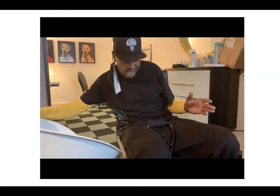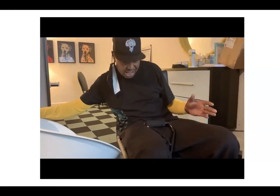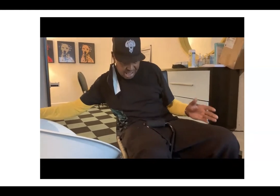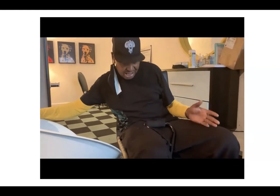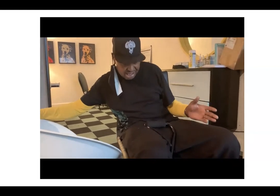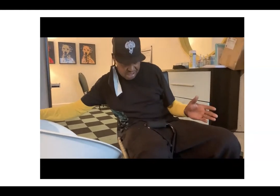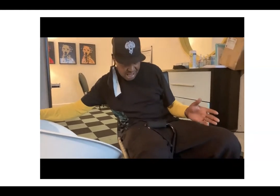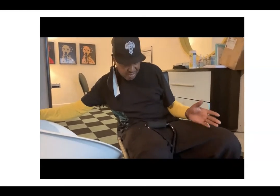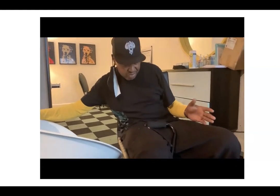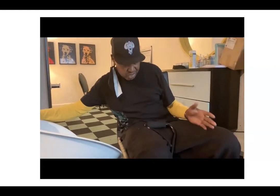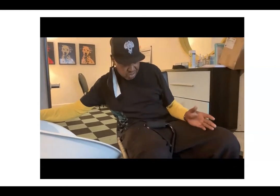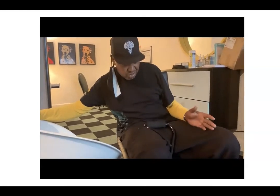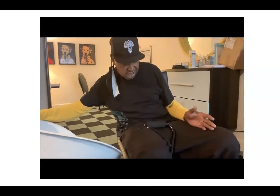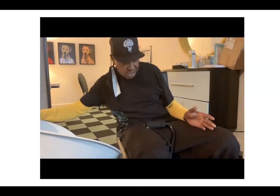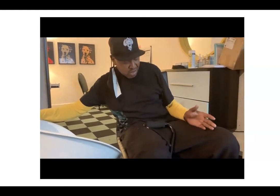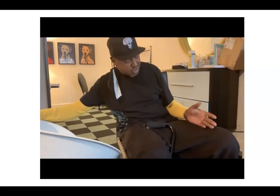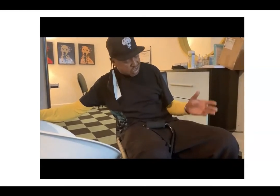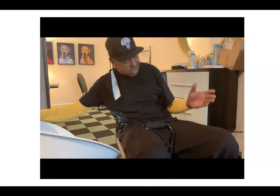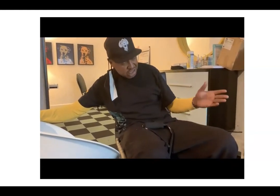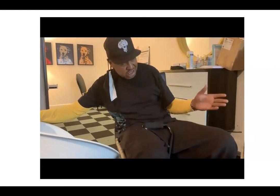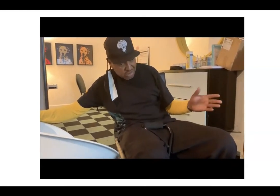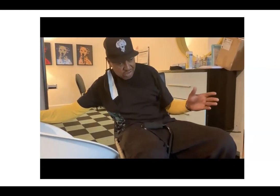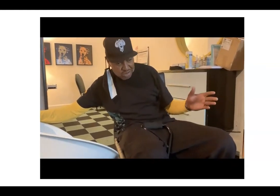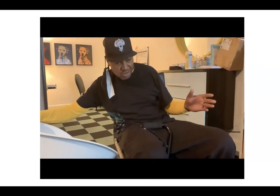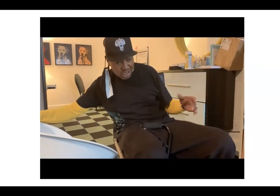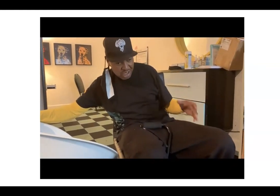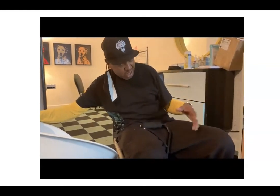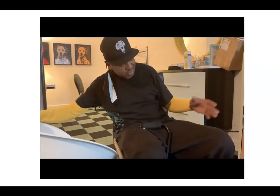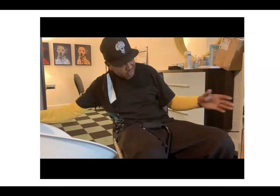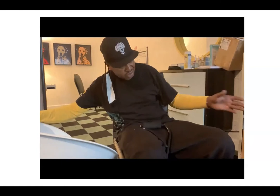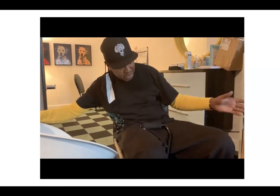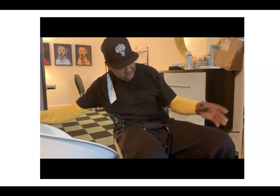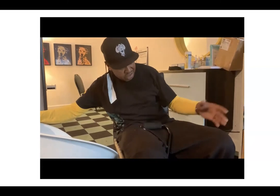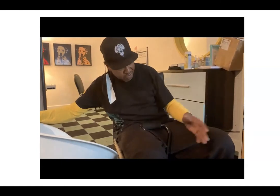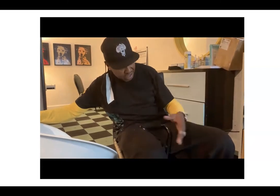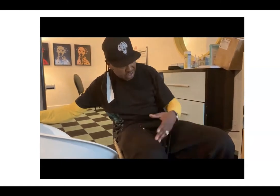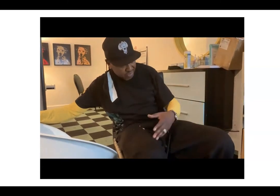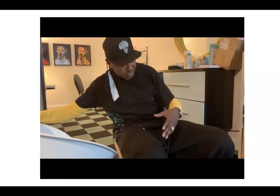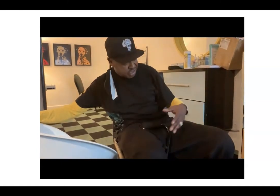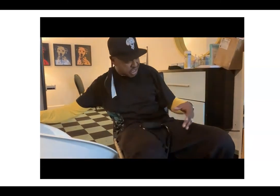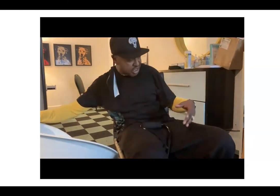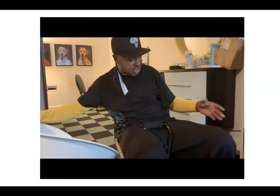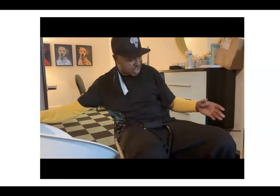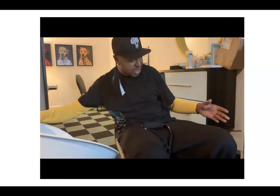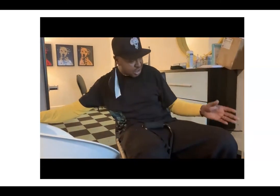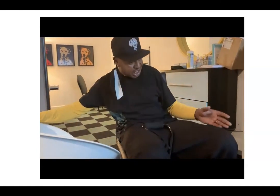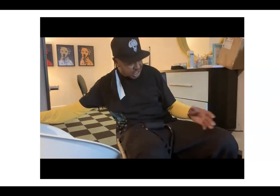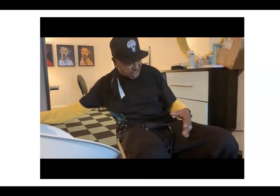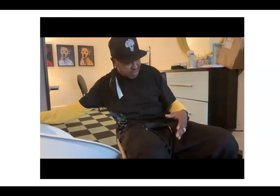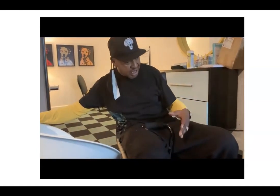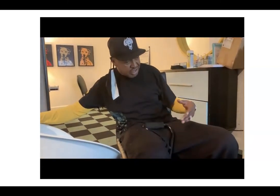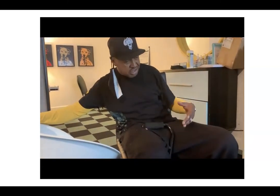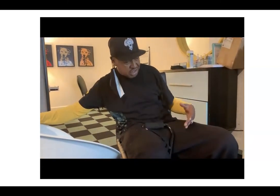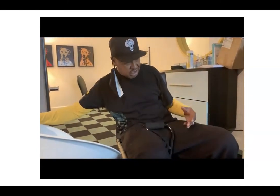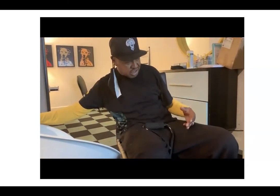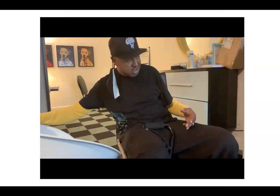then I got this opportunity here, which I think that they was doing wonderful, coming us in to pick us up from the tents, and they was cleaning